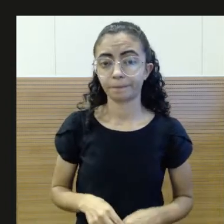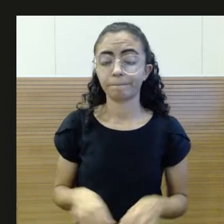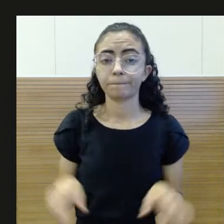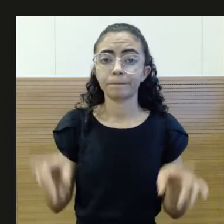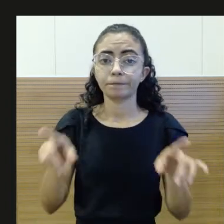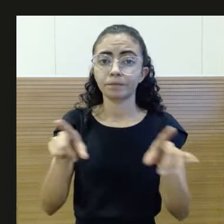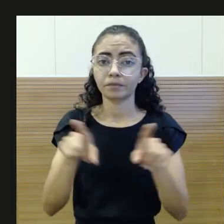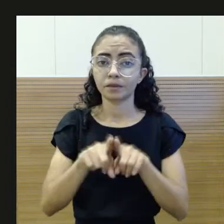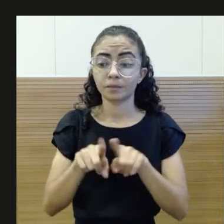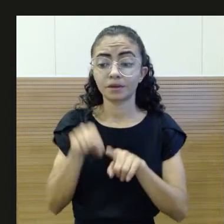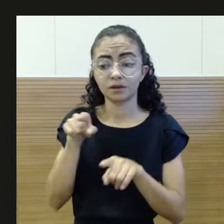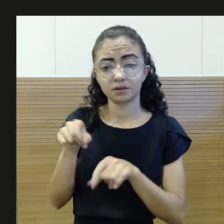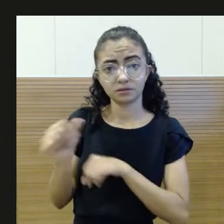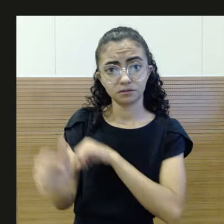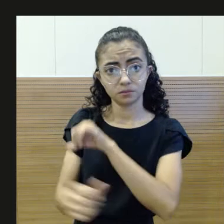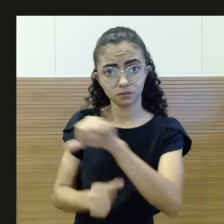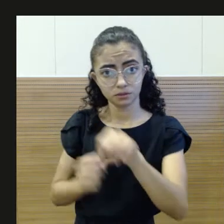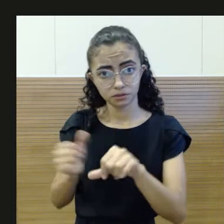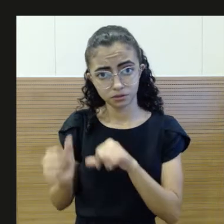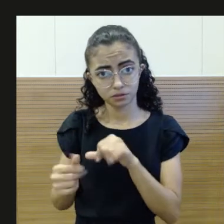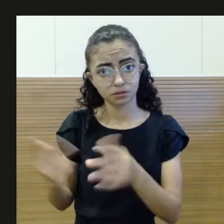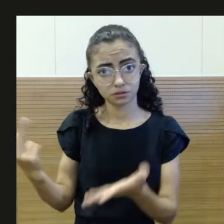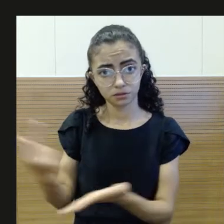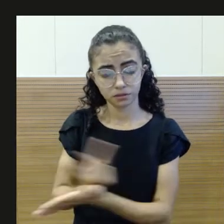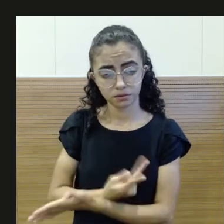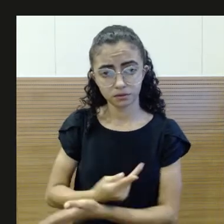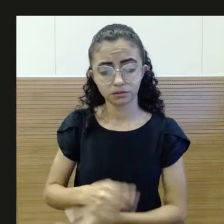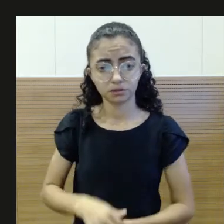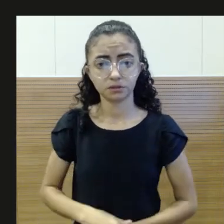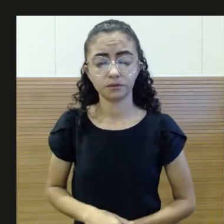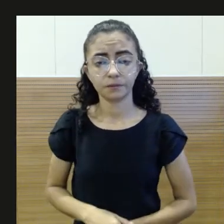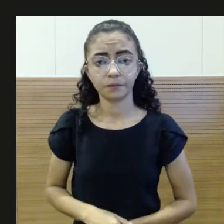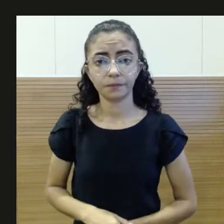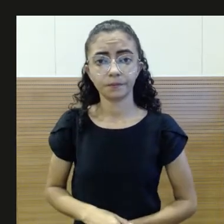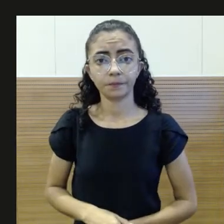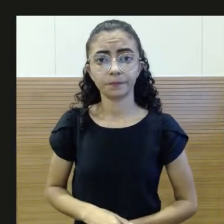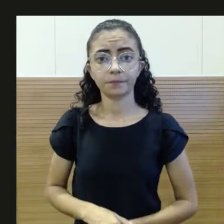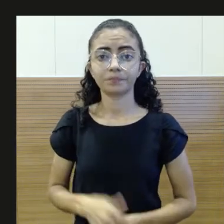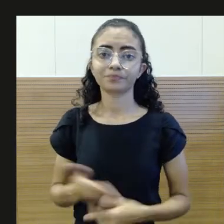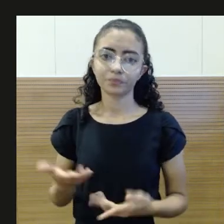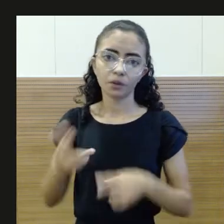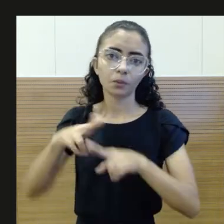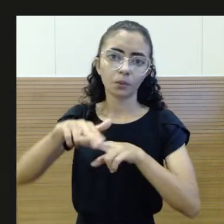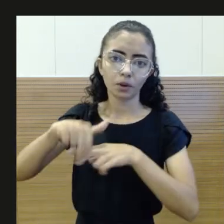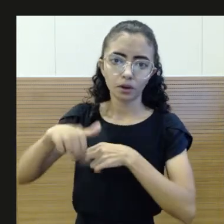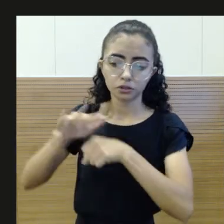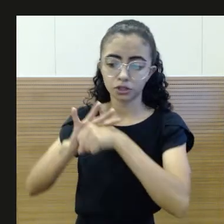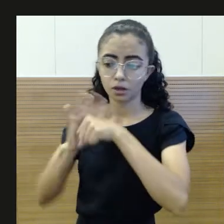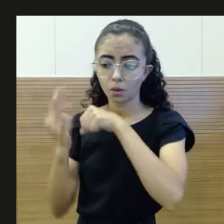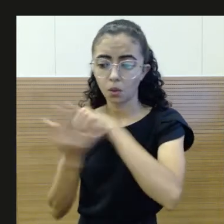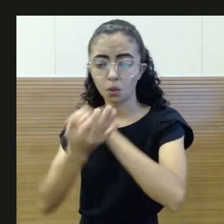adults in Brazil, and 60% of the Brazilians being overweight. And another important data